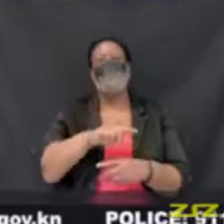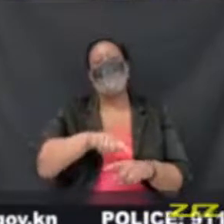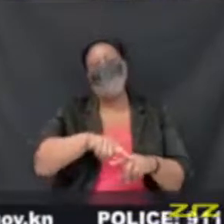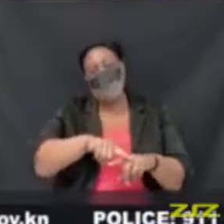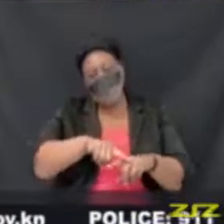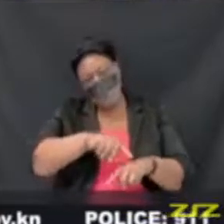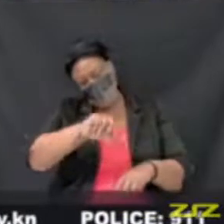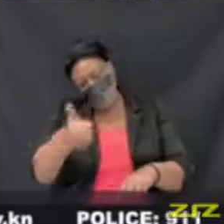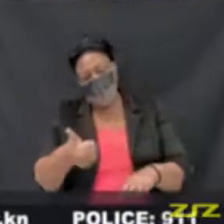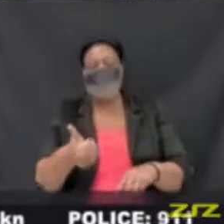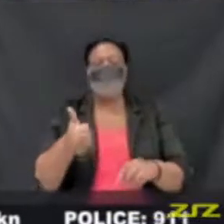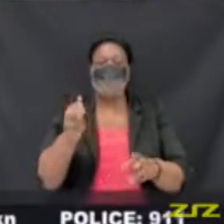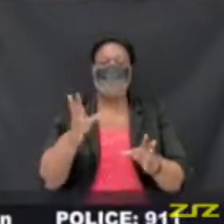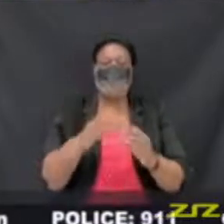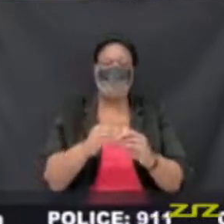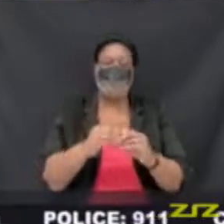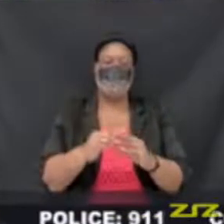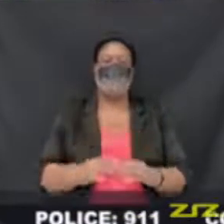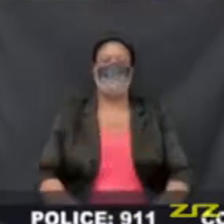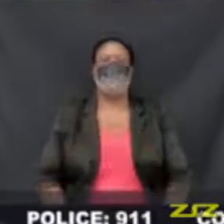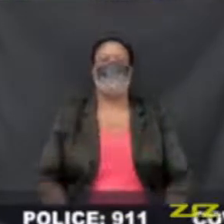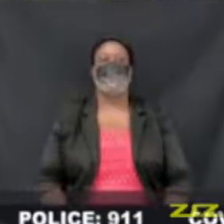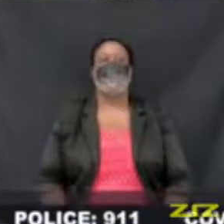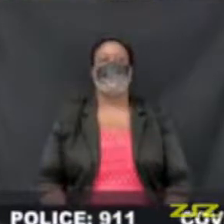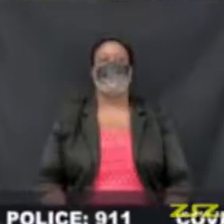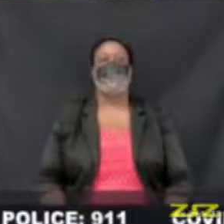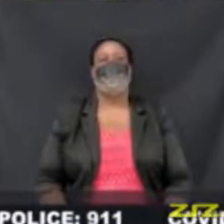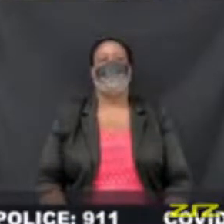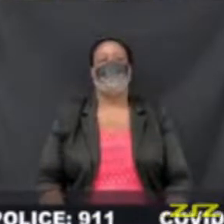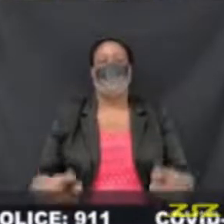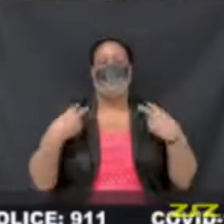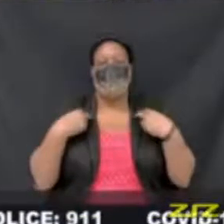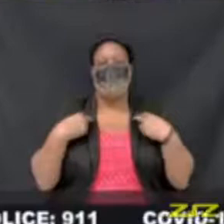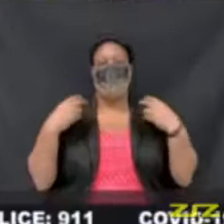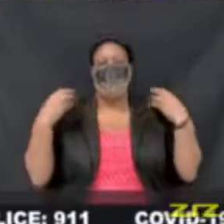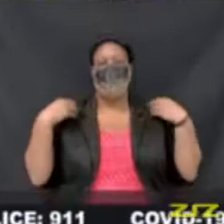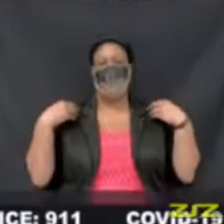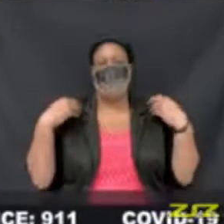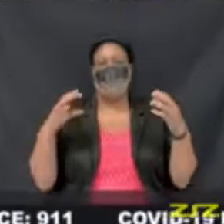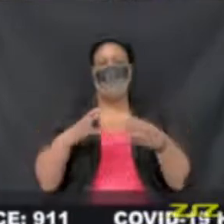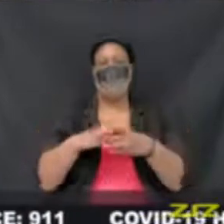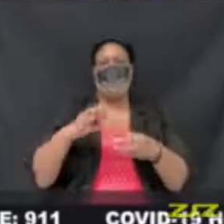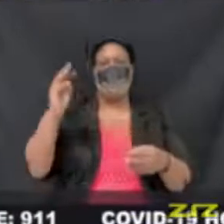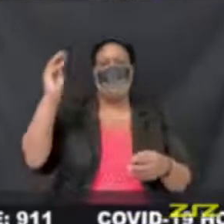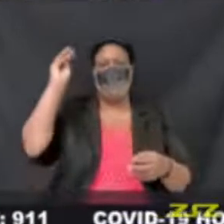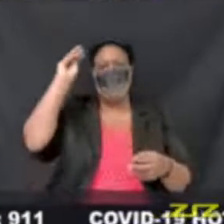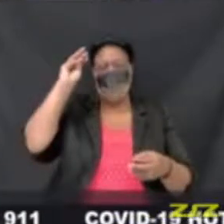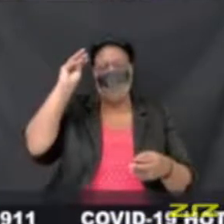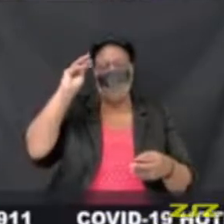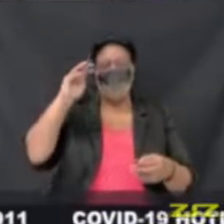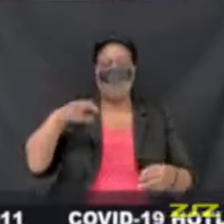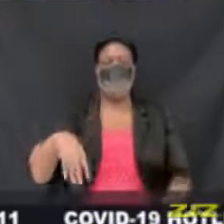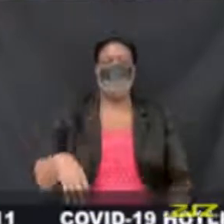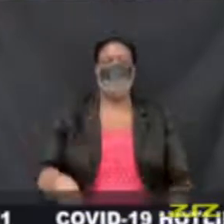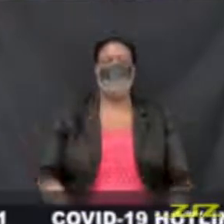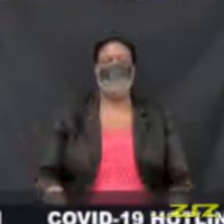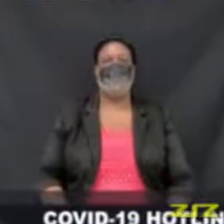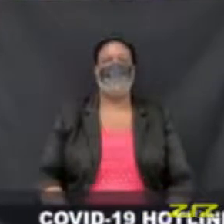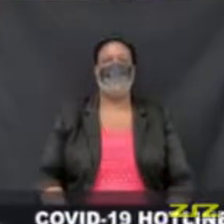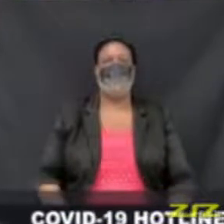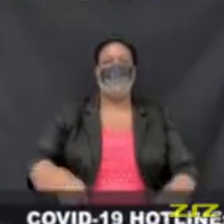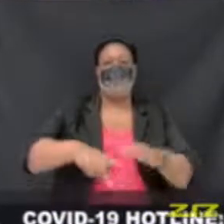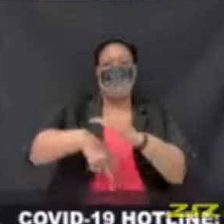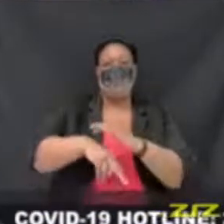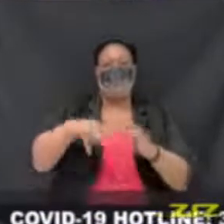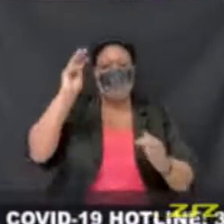in attendance at this meeting were cabinet ministers, the Honorable Sean Richards, Acting Prime Minister,